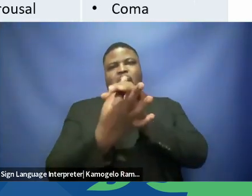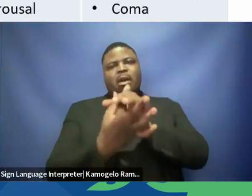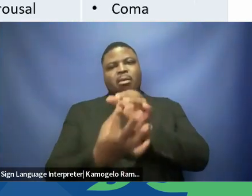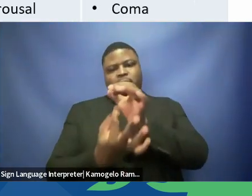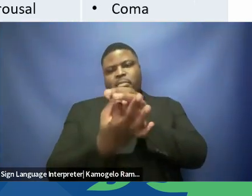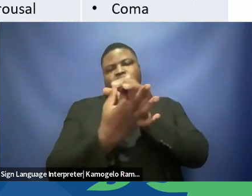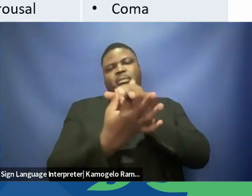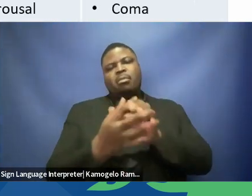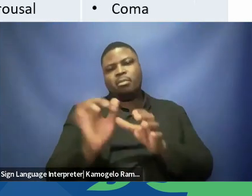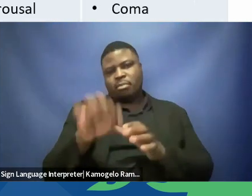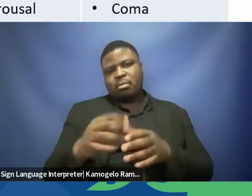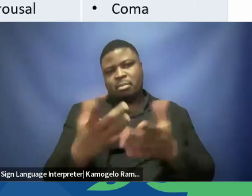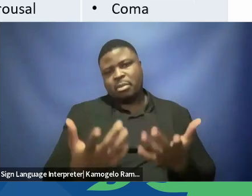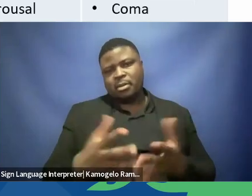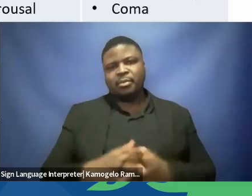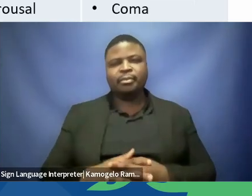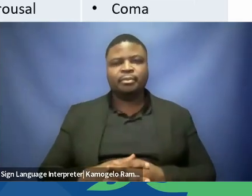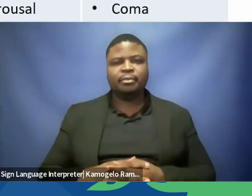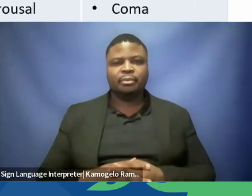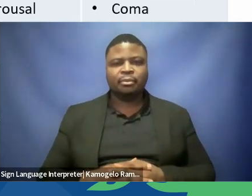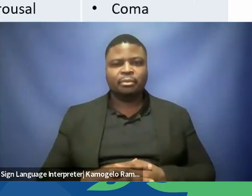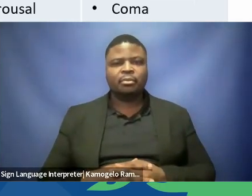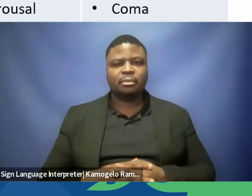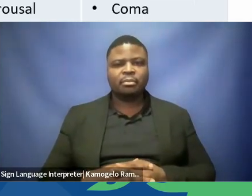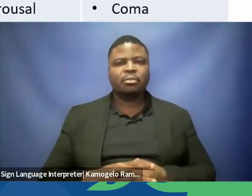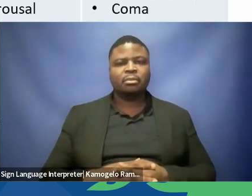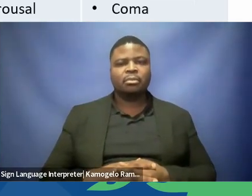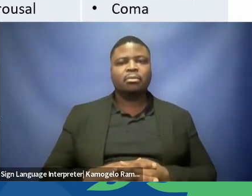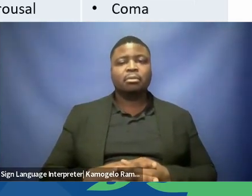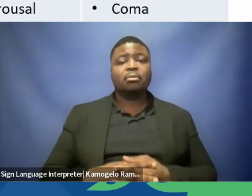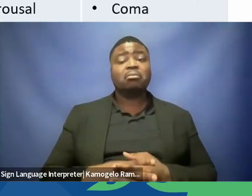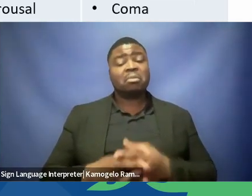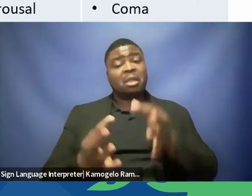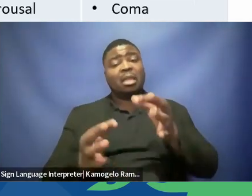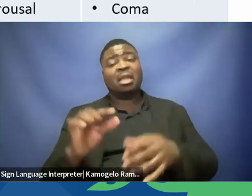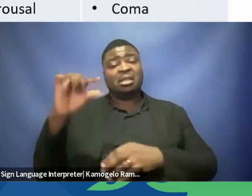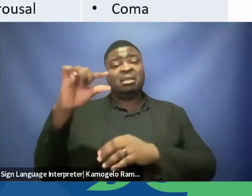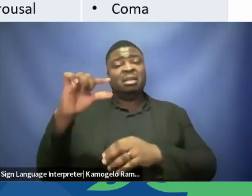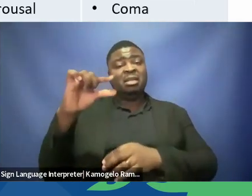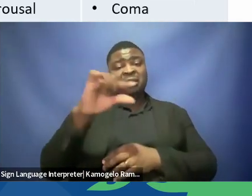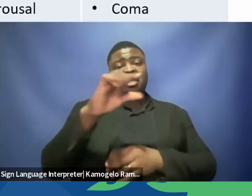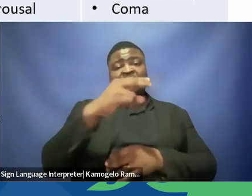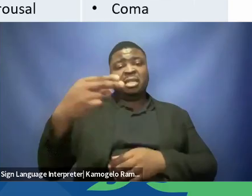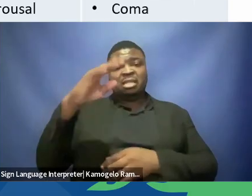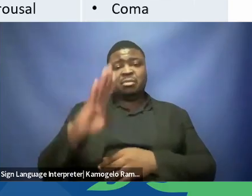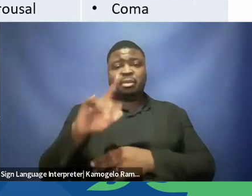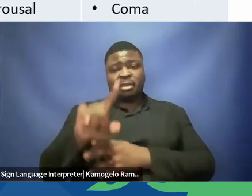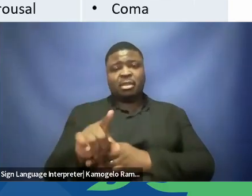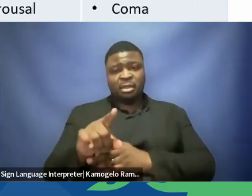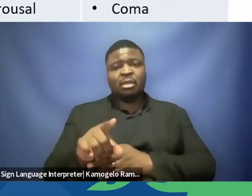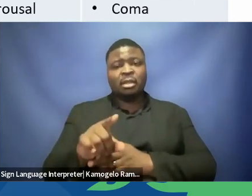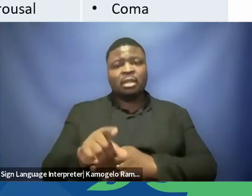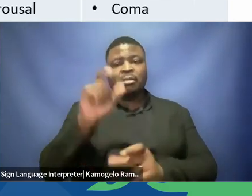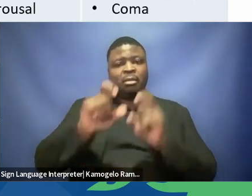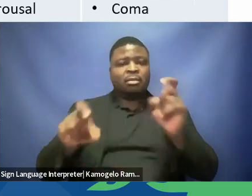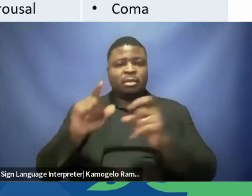anus. The effects and benefits and half-life of GHB, it's at lower doses, it can be a